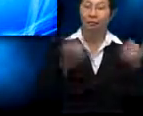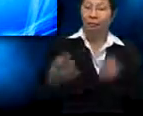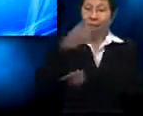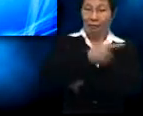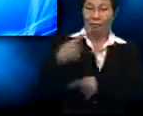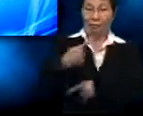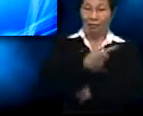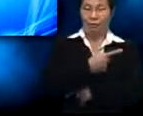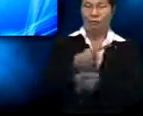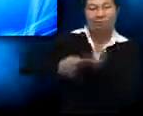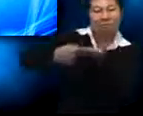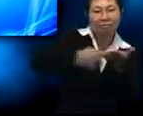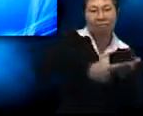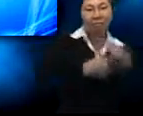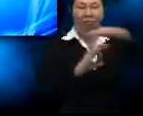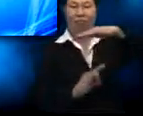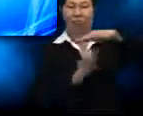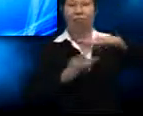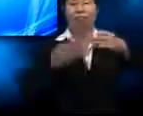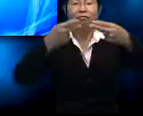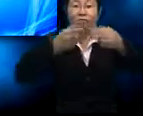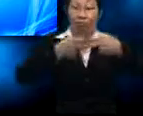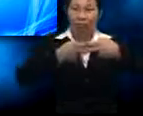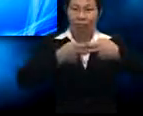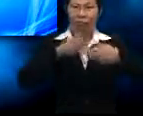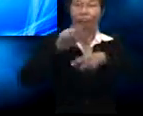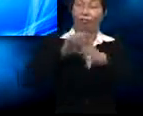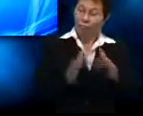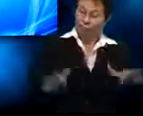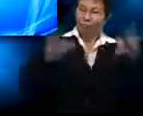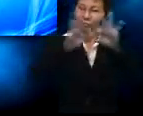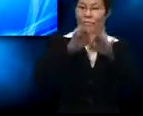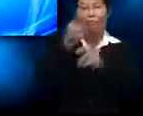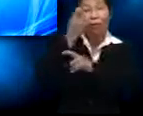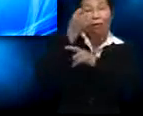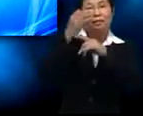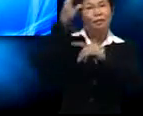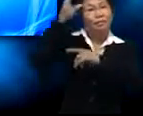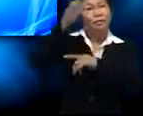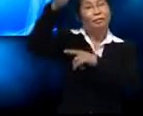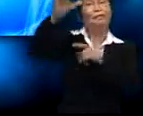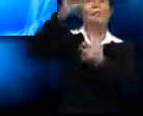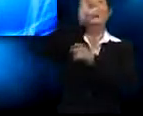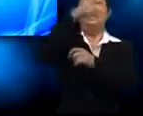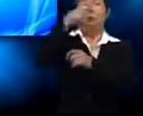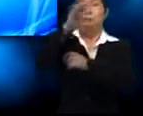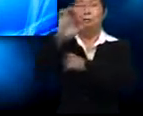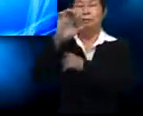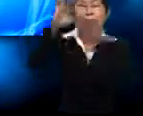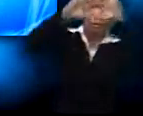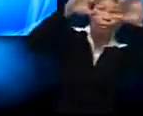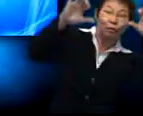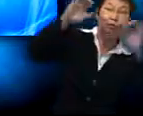Today, we're going to discuss the fundamentals in physics that is useful to understand the concept of space exploration and